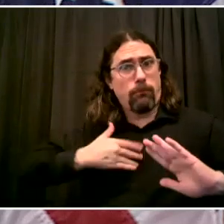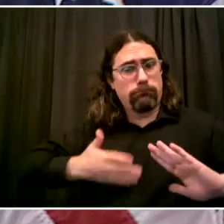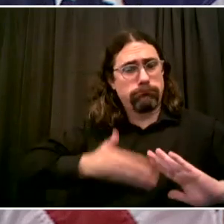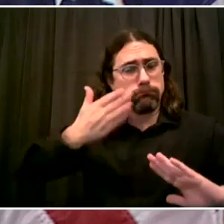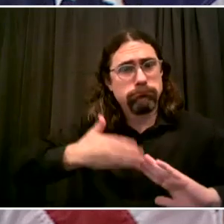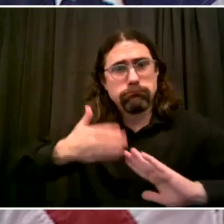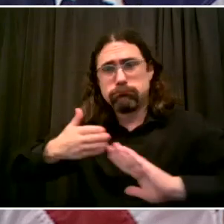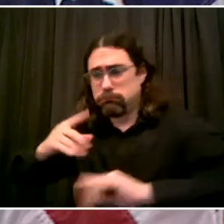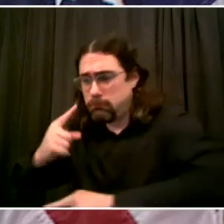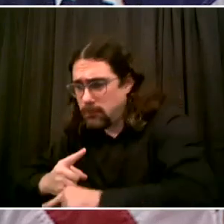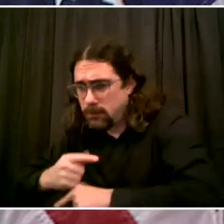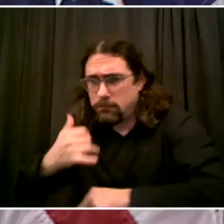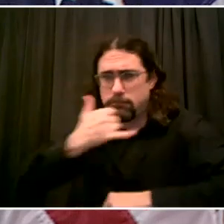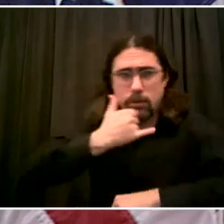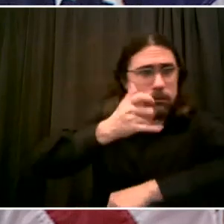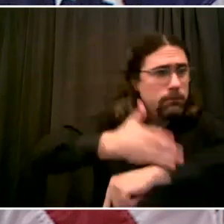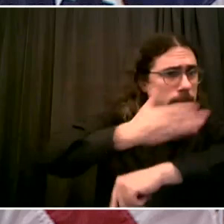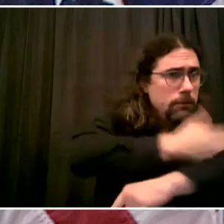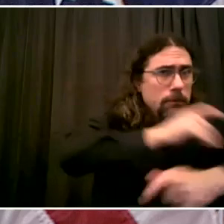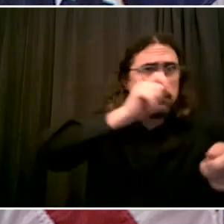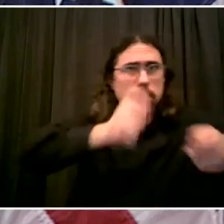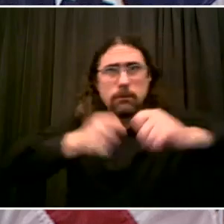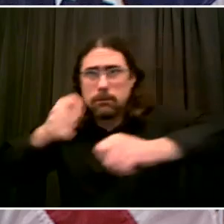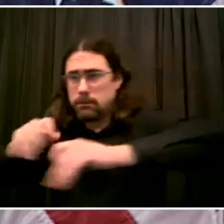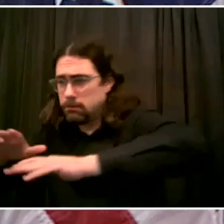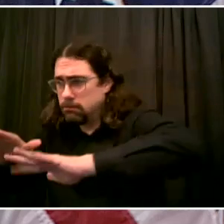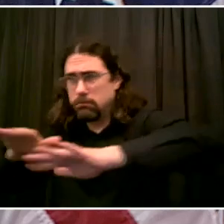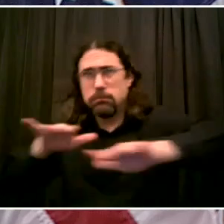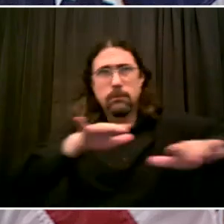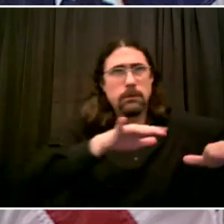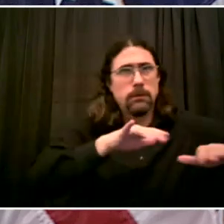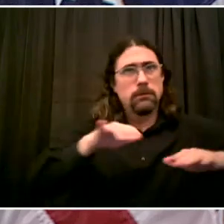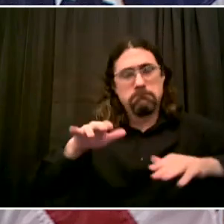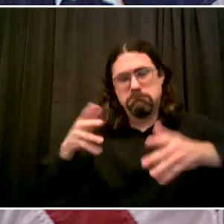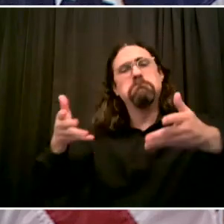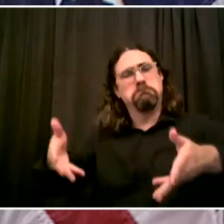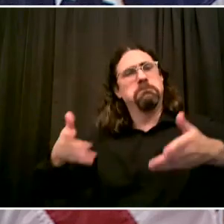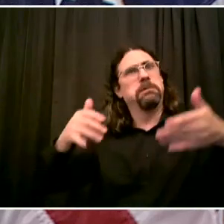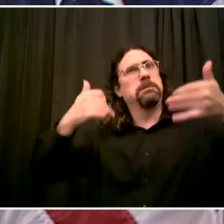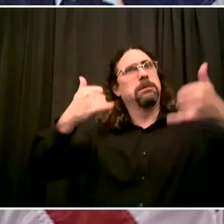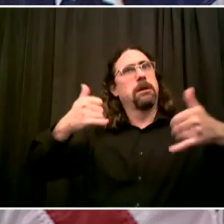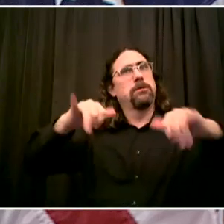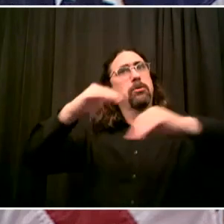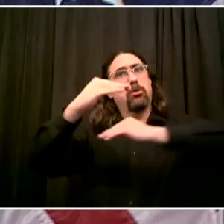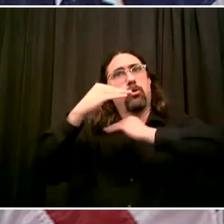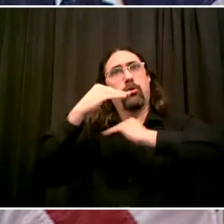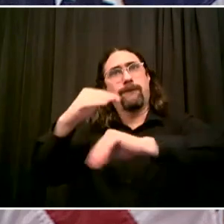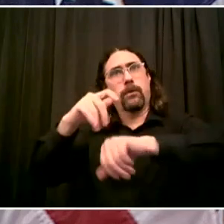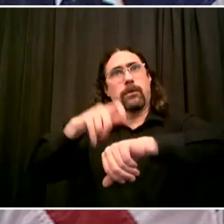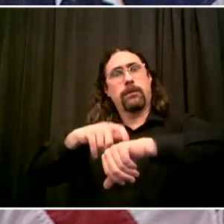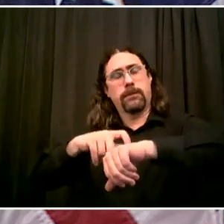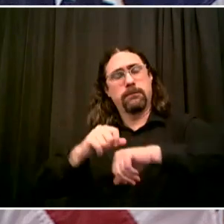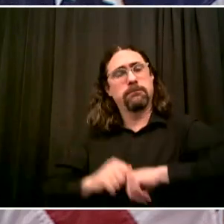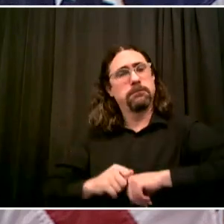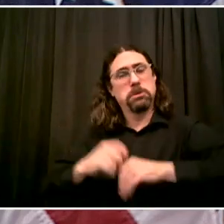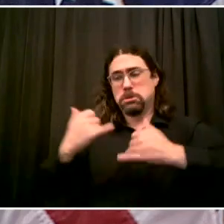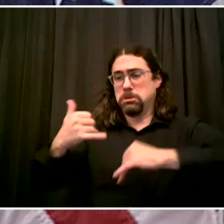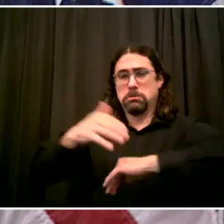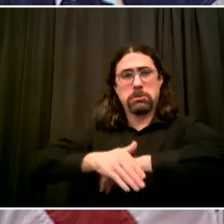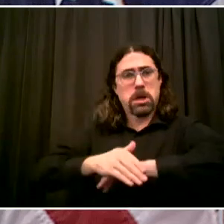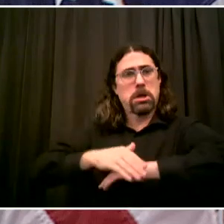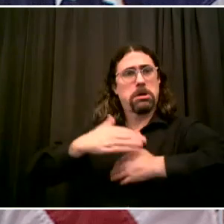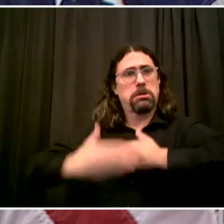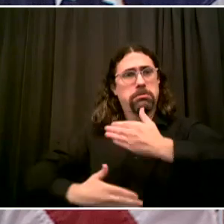come back if all goes well, and we go right into phase 1 of the restart. In terms of what happened in Mott Haven, this